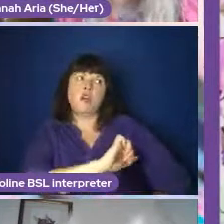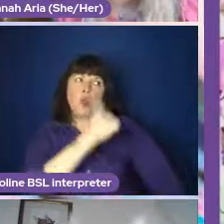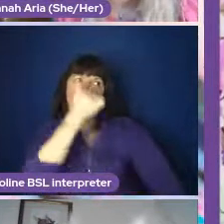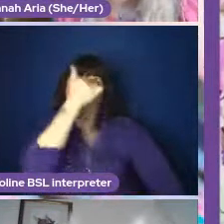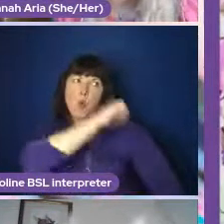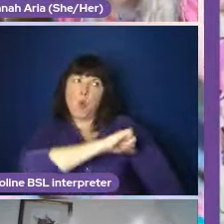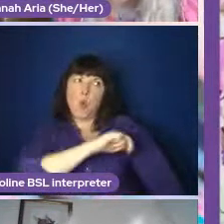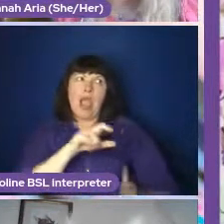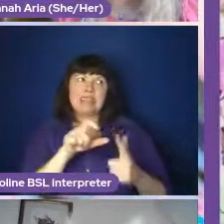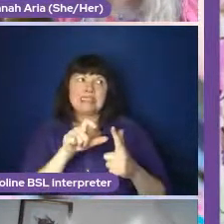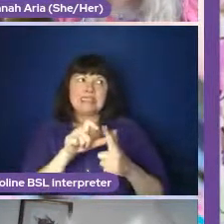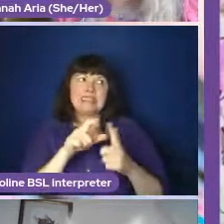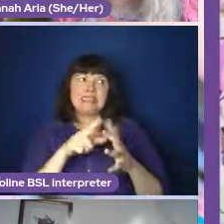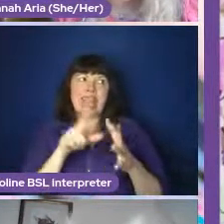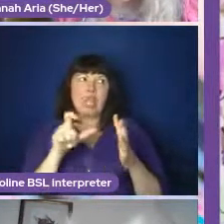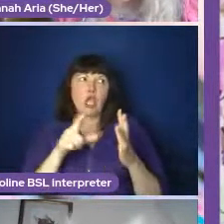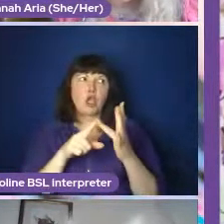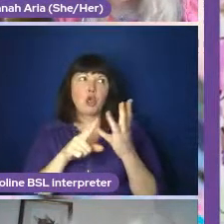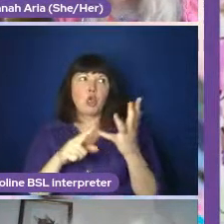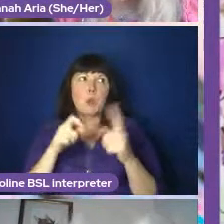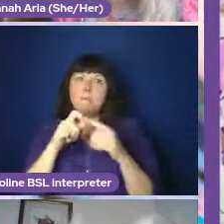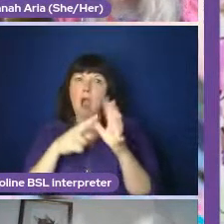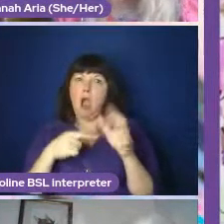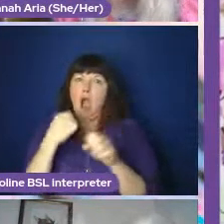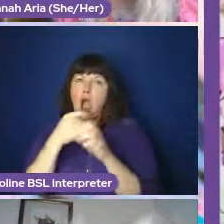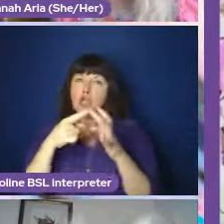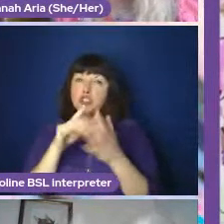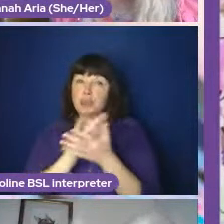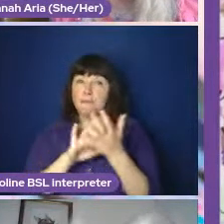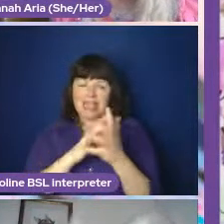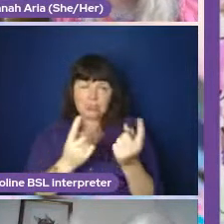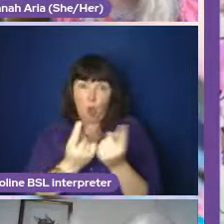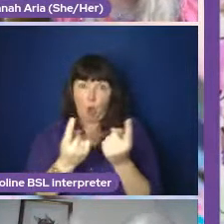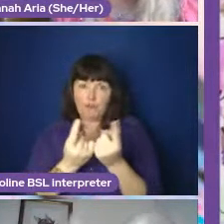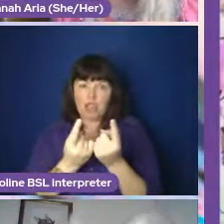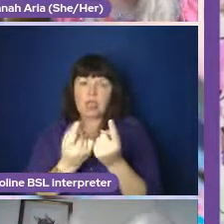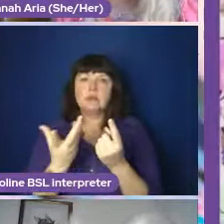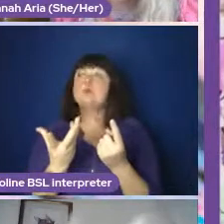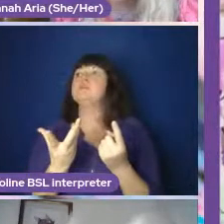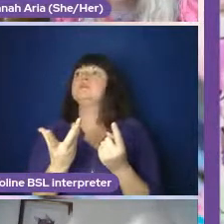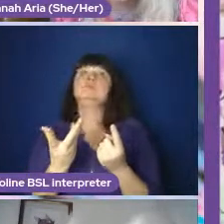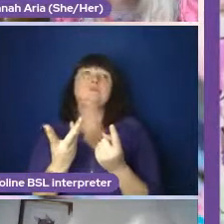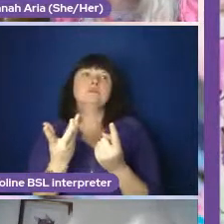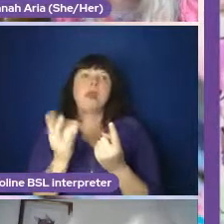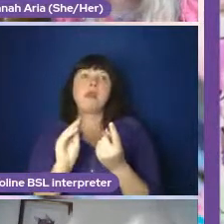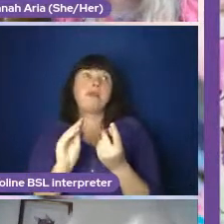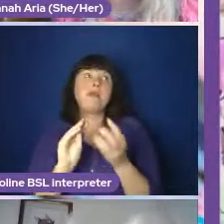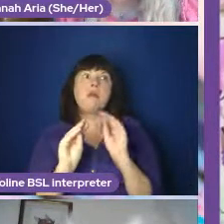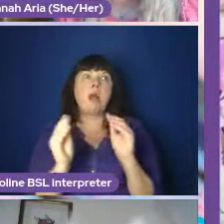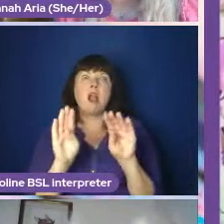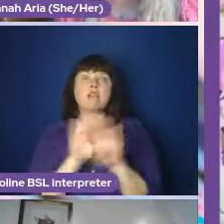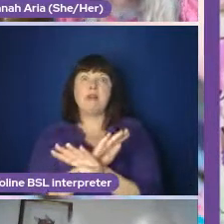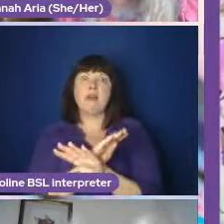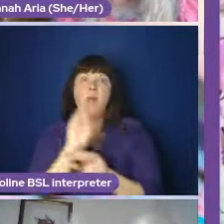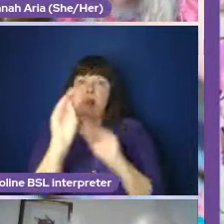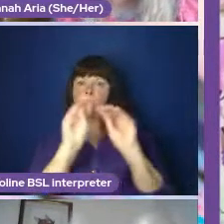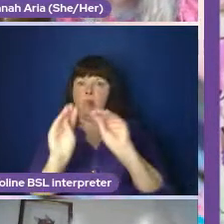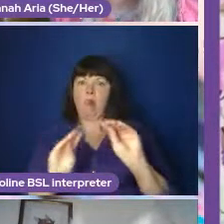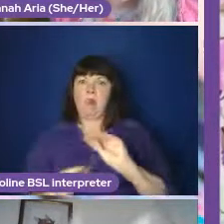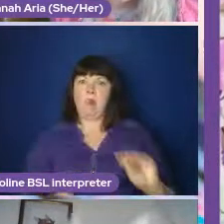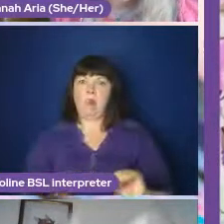best. Any object lying around is at high risk of being covered in beautiful patterns.